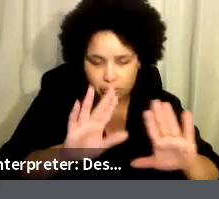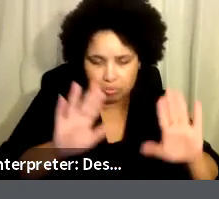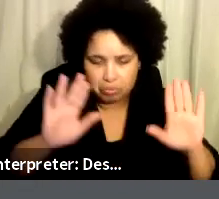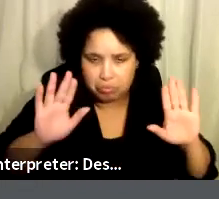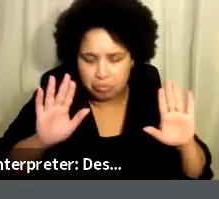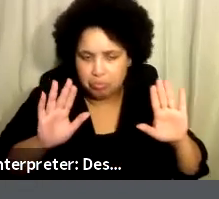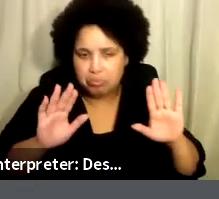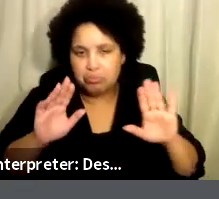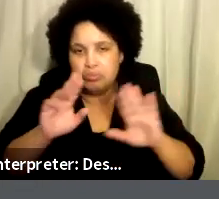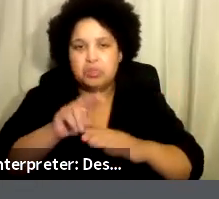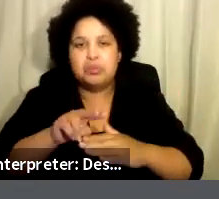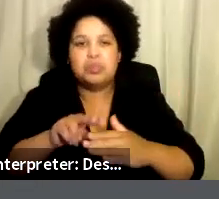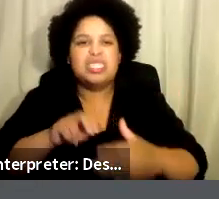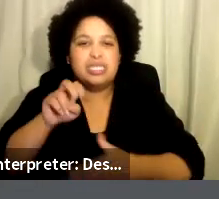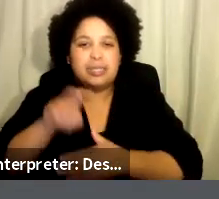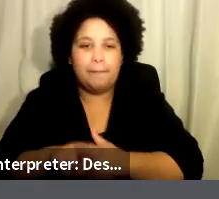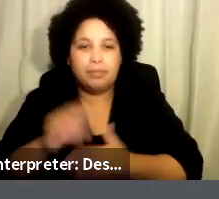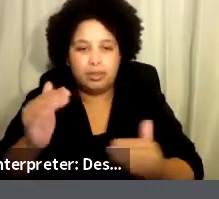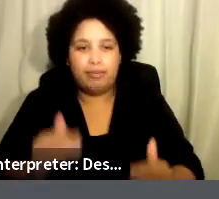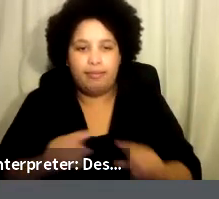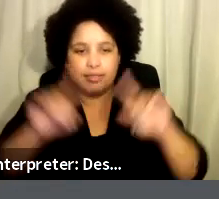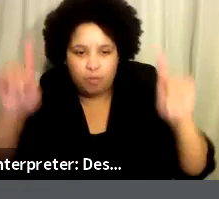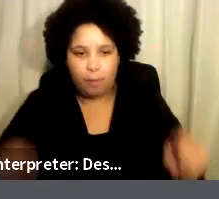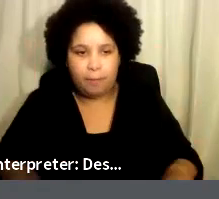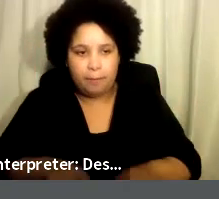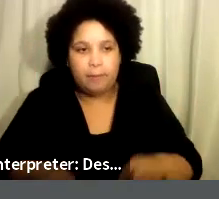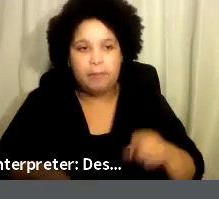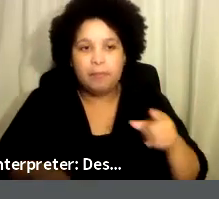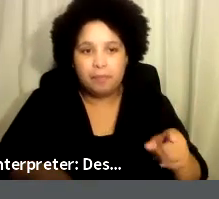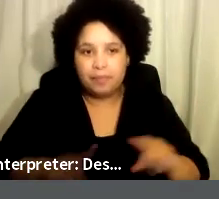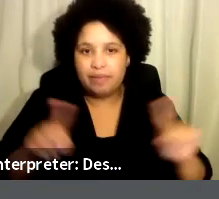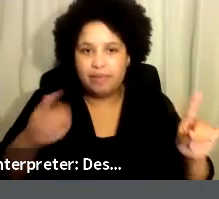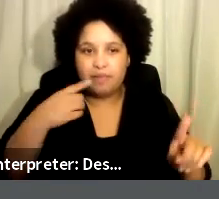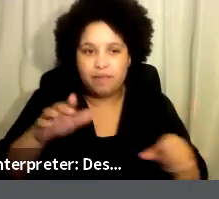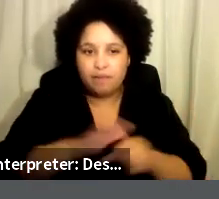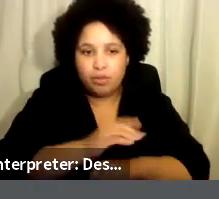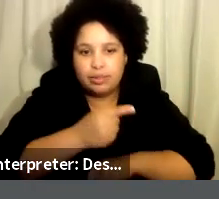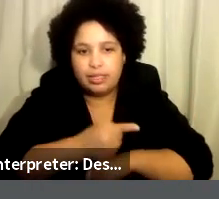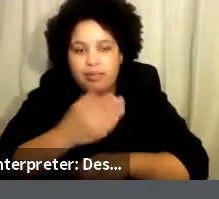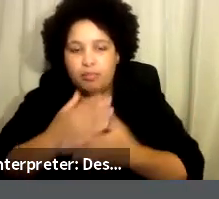you just skip this. And this is a different form for the full day.